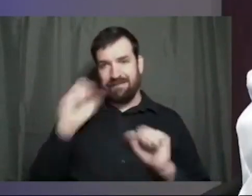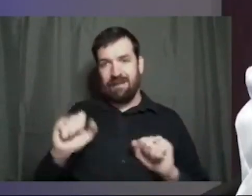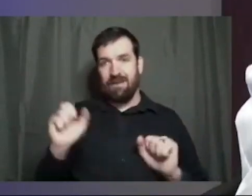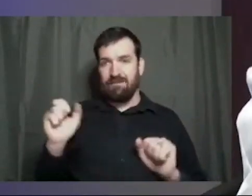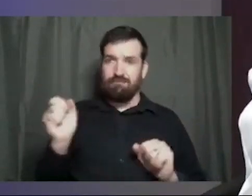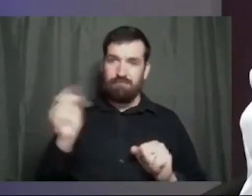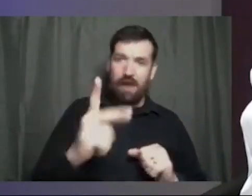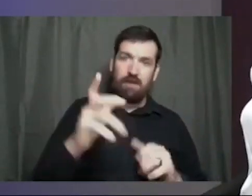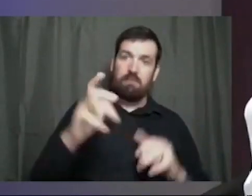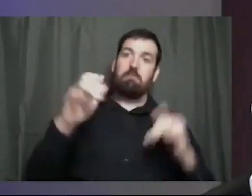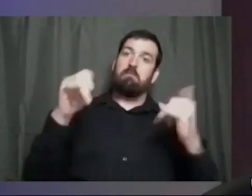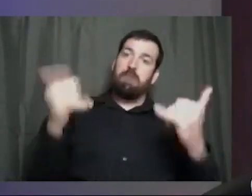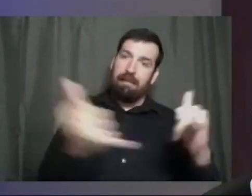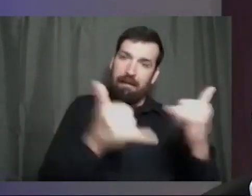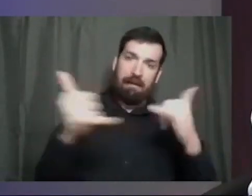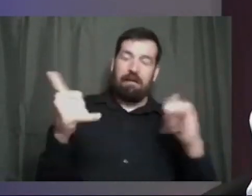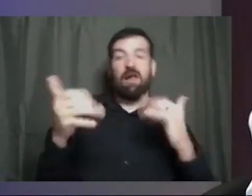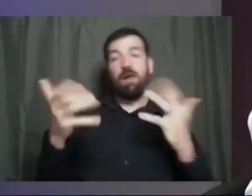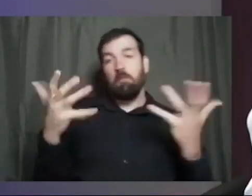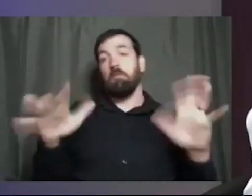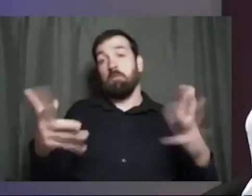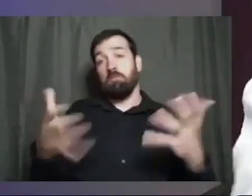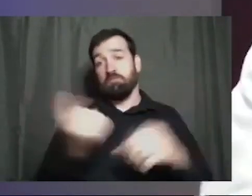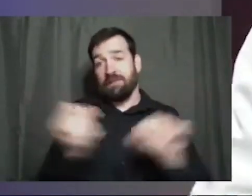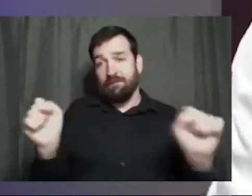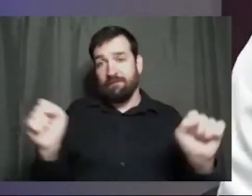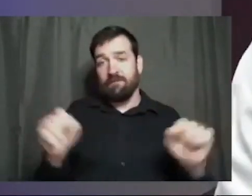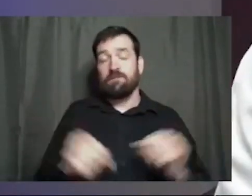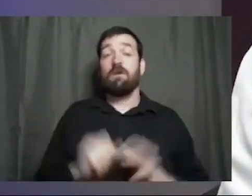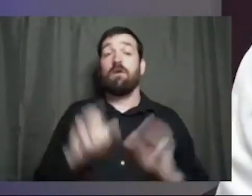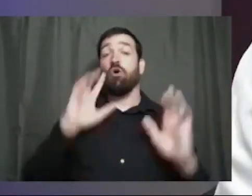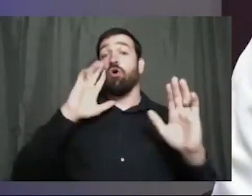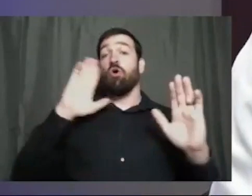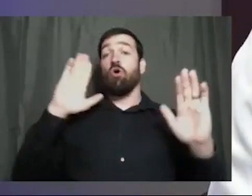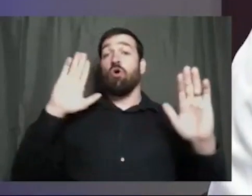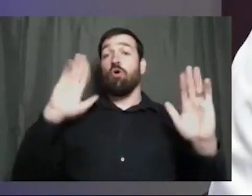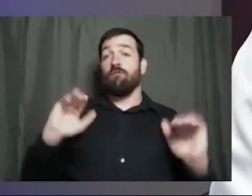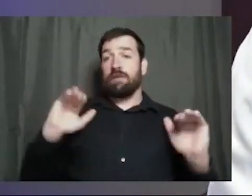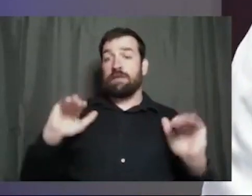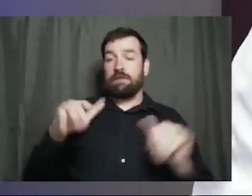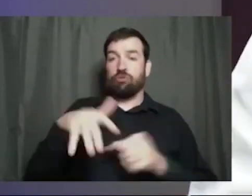safely. And I think hopefully the regional numbers will,